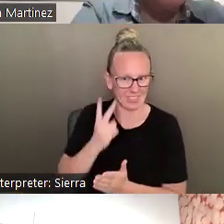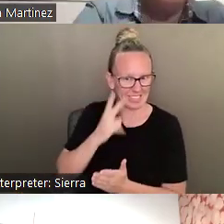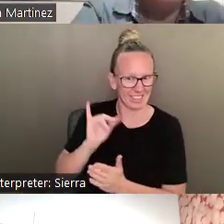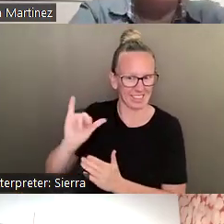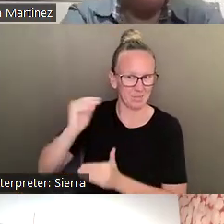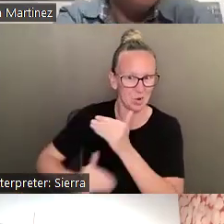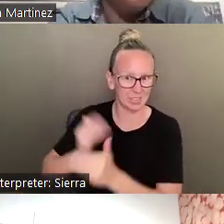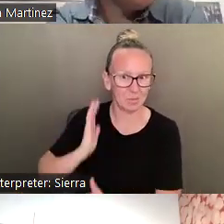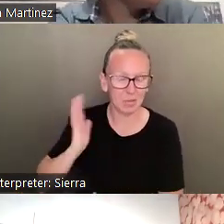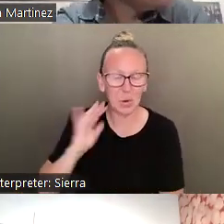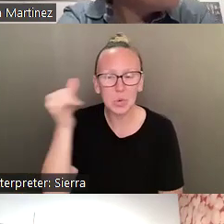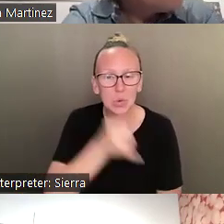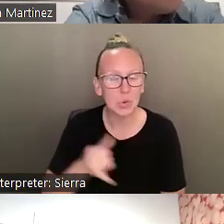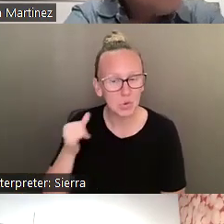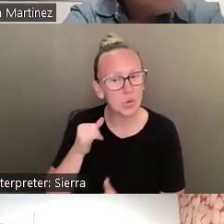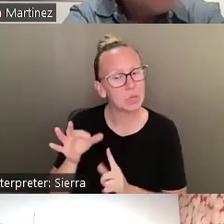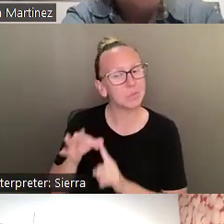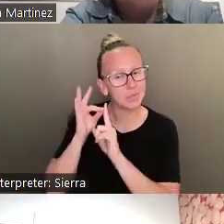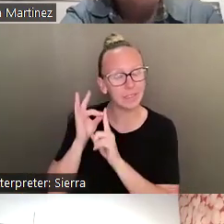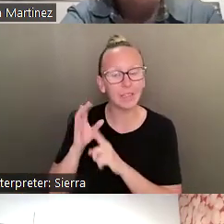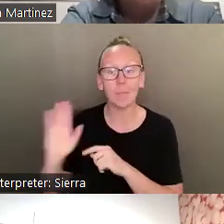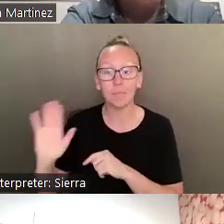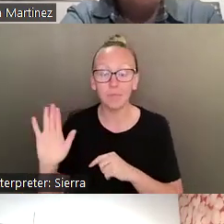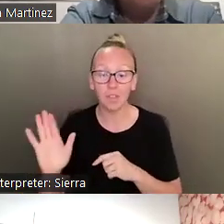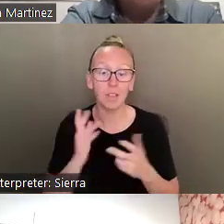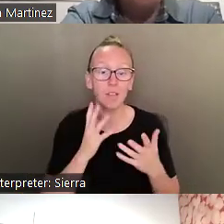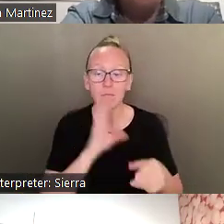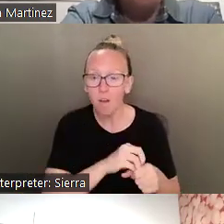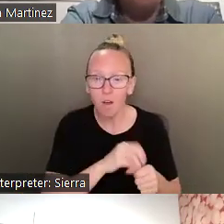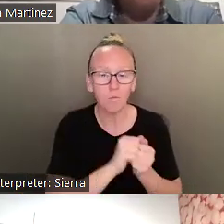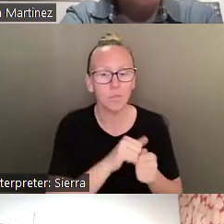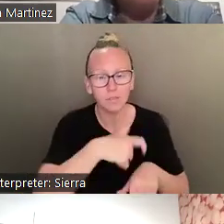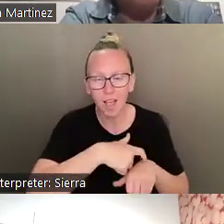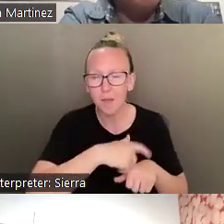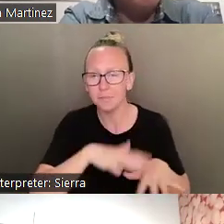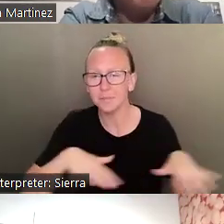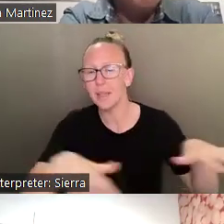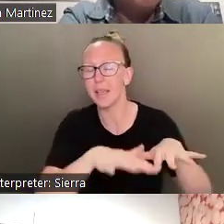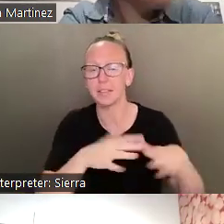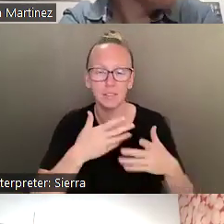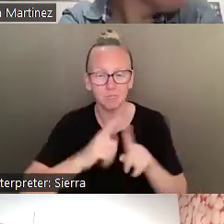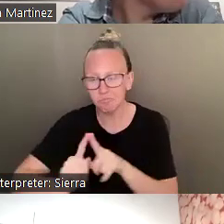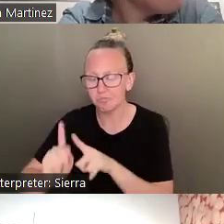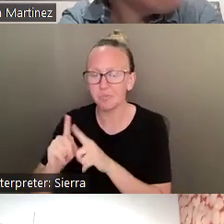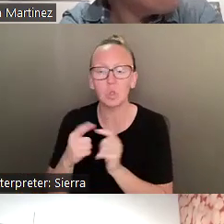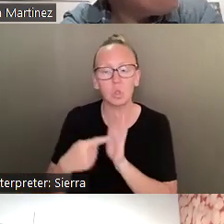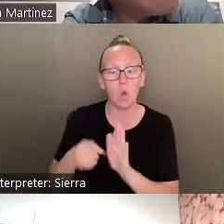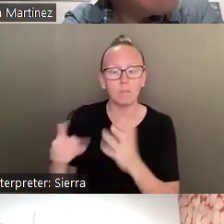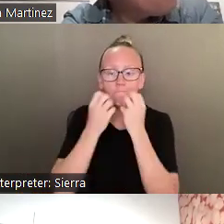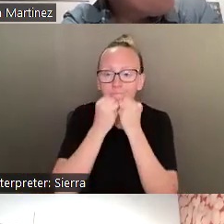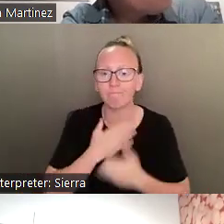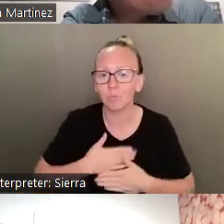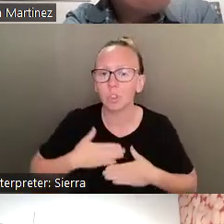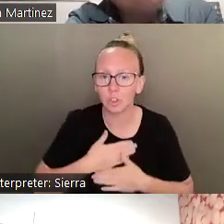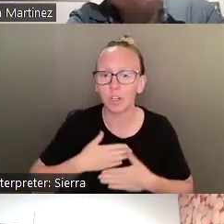and engagement with place and space really shows their appreciation for Castle's practice. I'm excited to hear what you